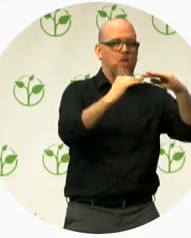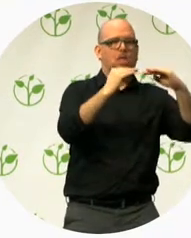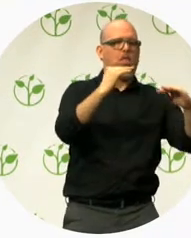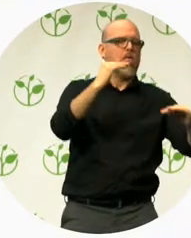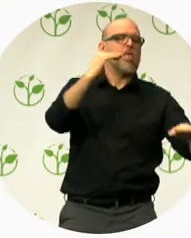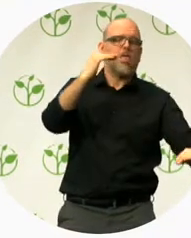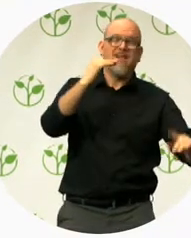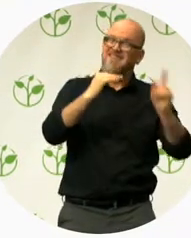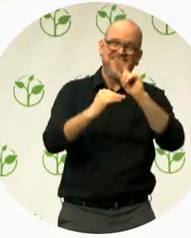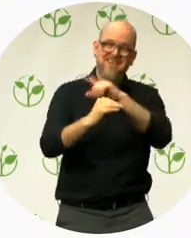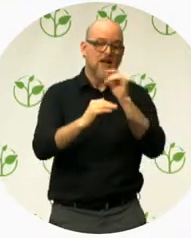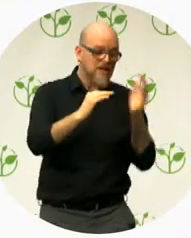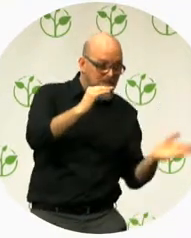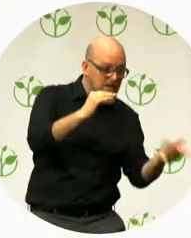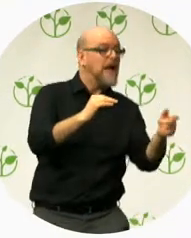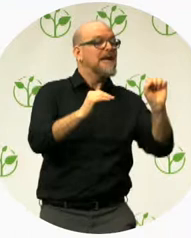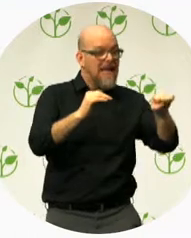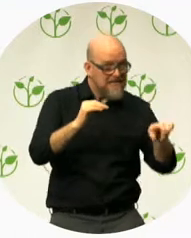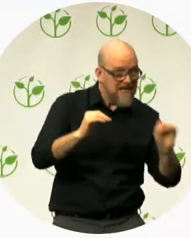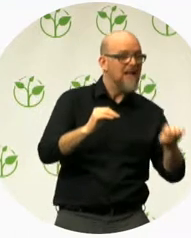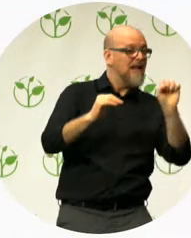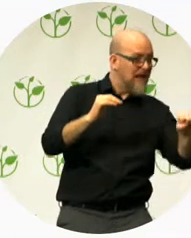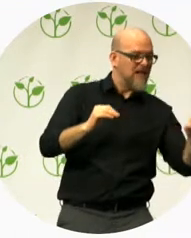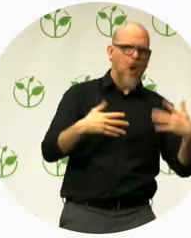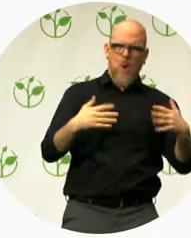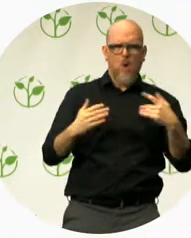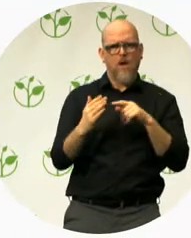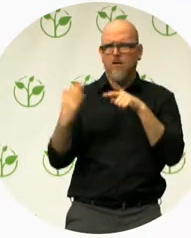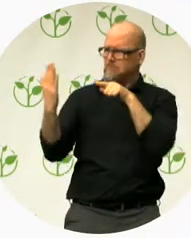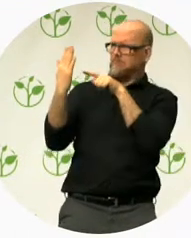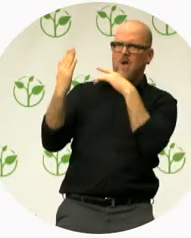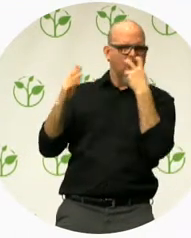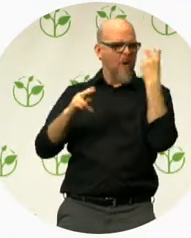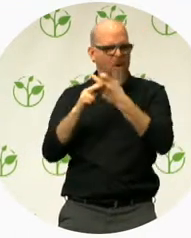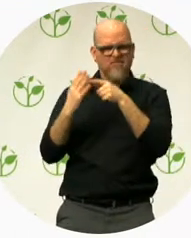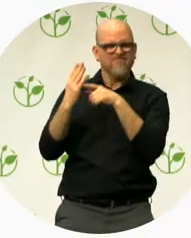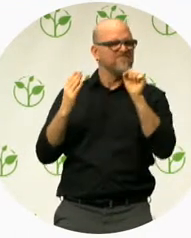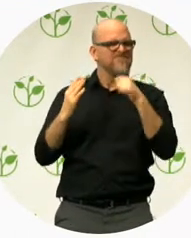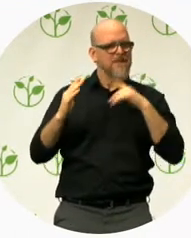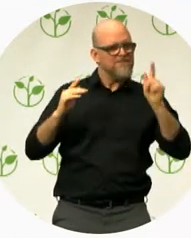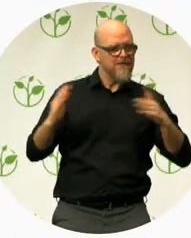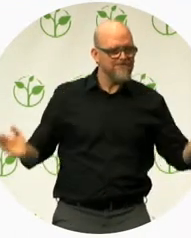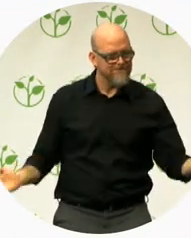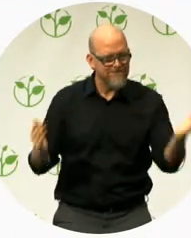an added dimension of challenge and opportunity for everyone here. Thank you for your leadership.